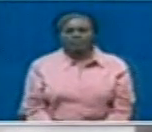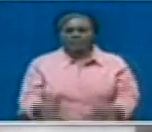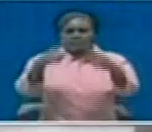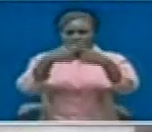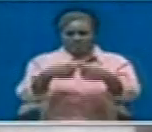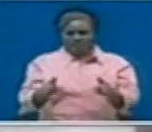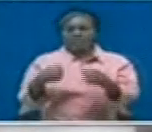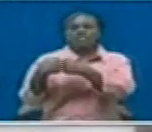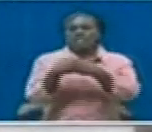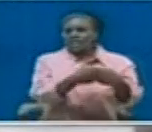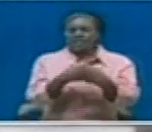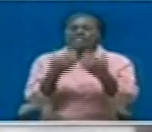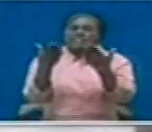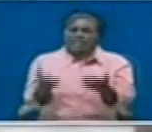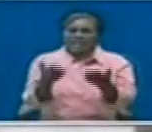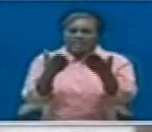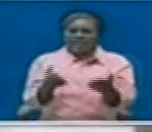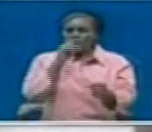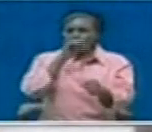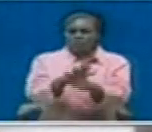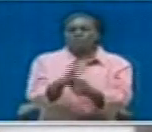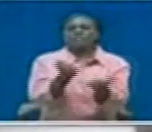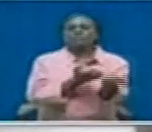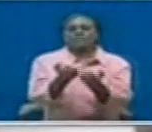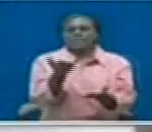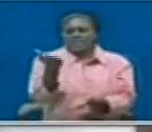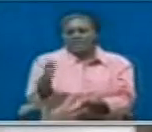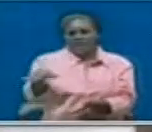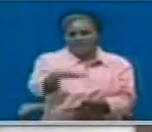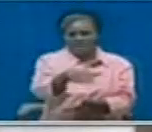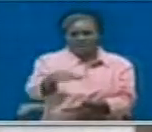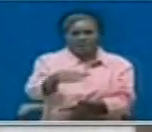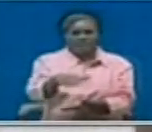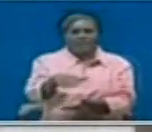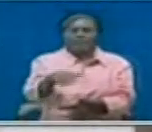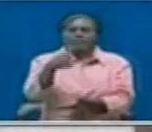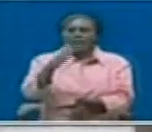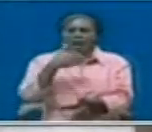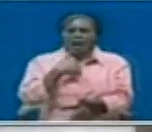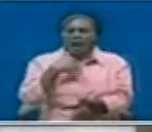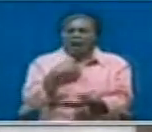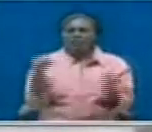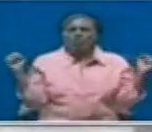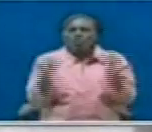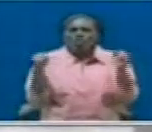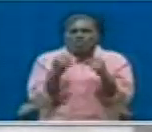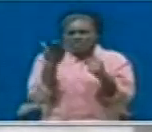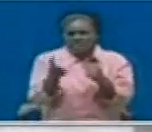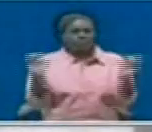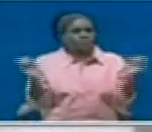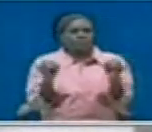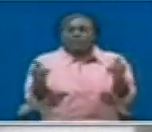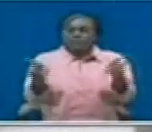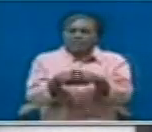However, challenges abound for this promising business here in Lake Turkana. With hardly any refrigeration available and